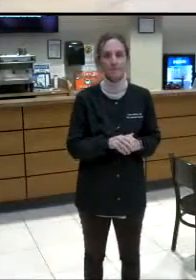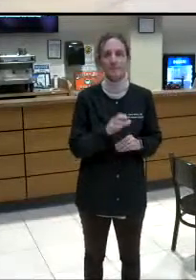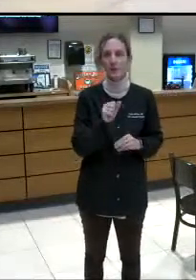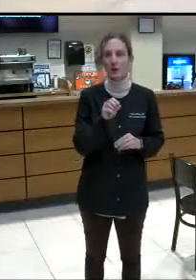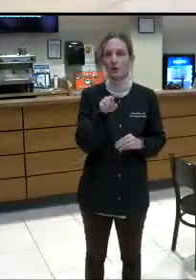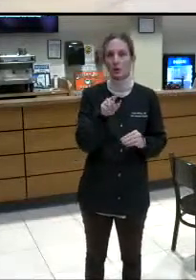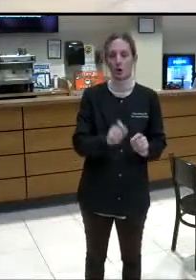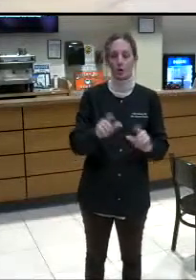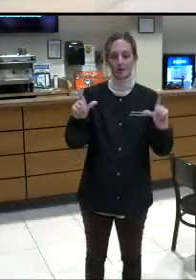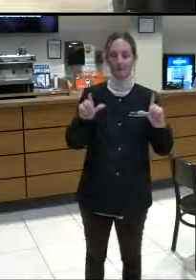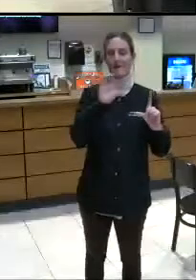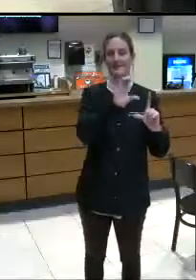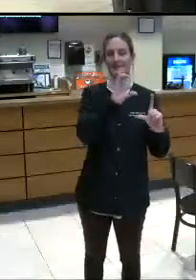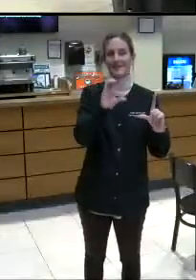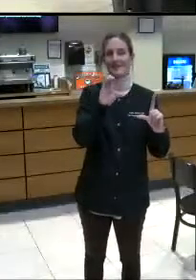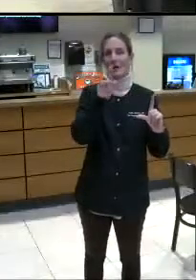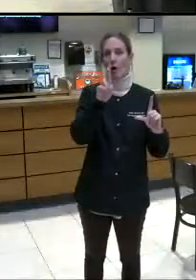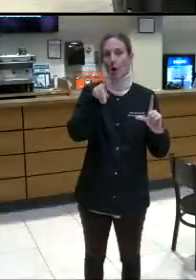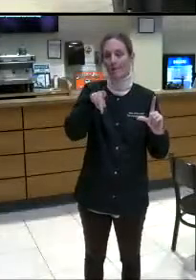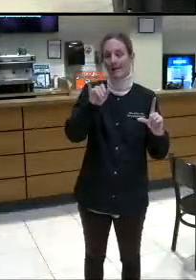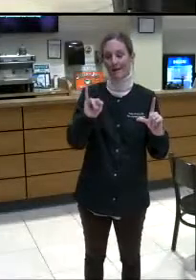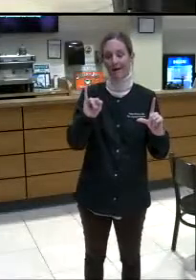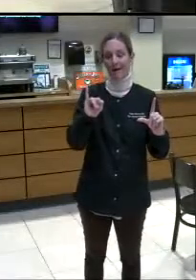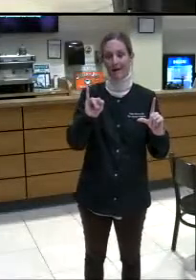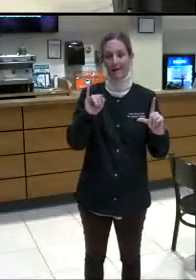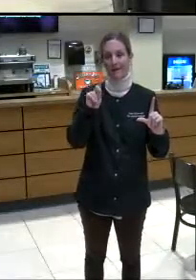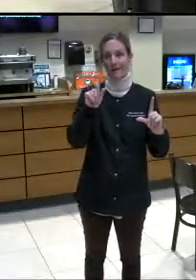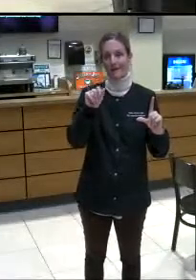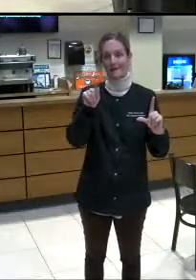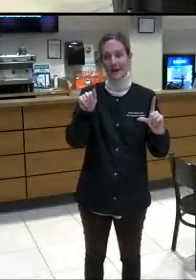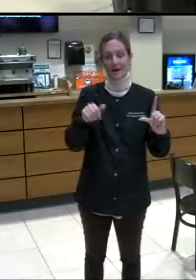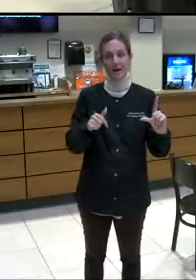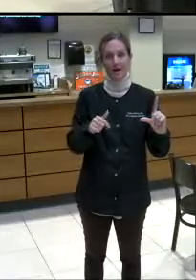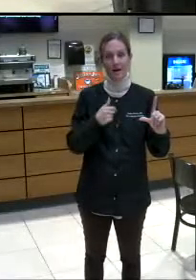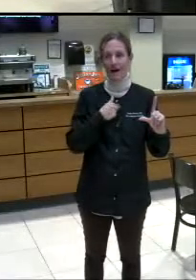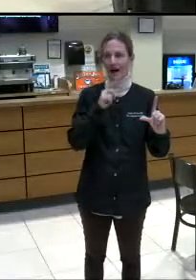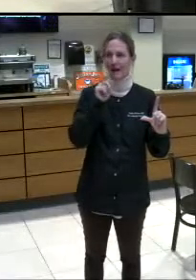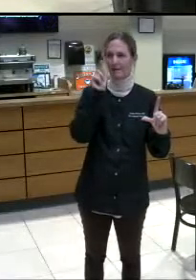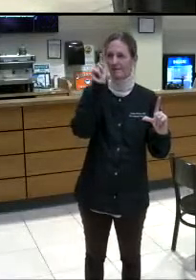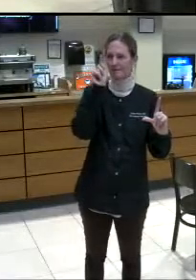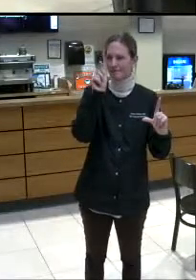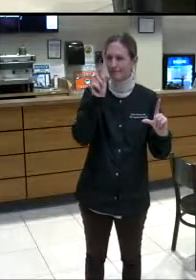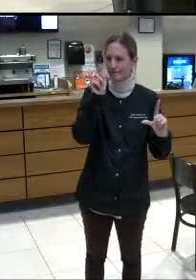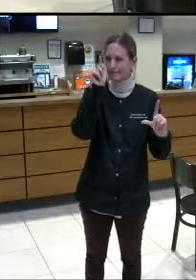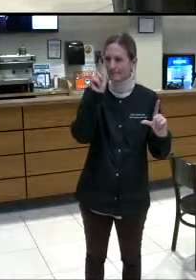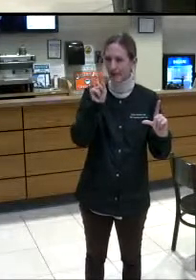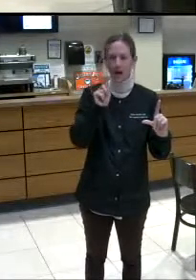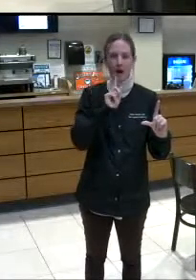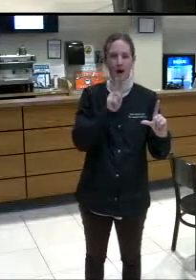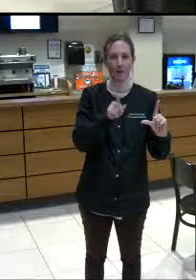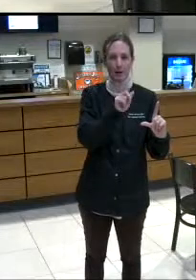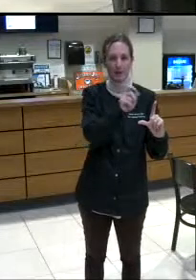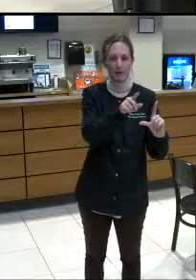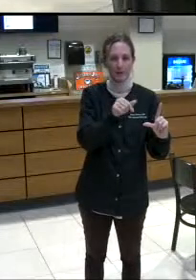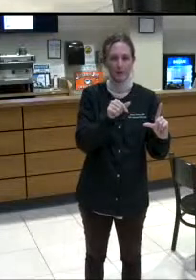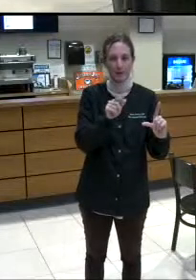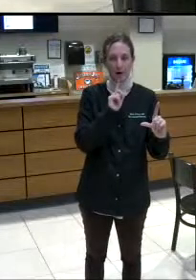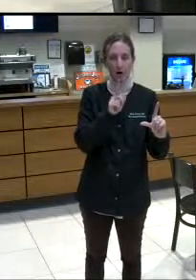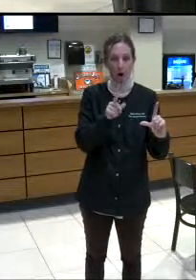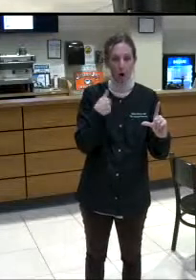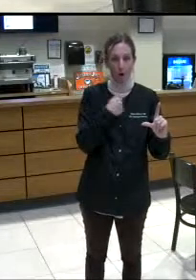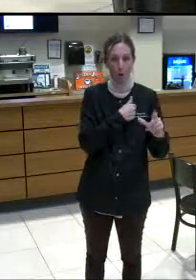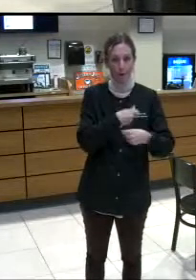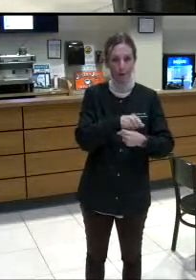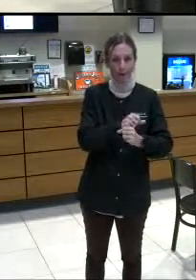the CCRPI data, I really just want to ask, are we making